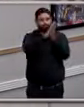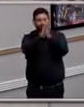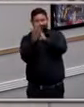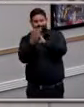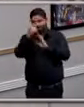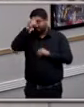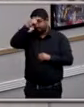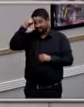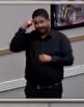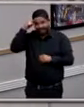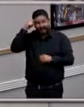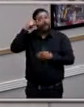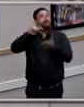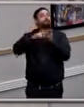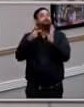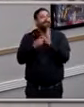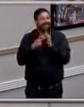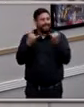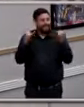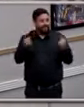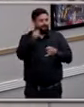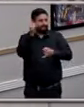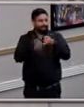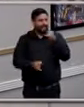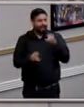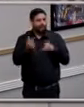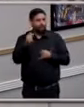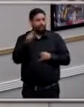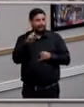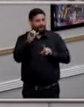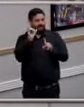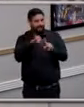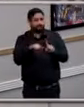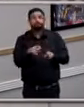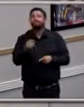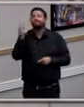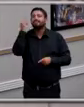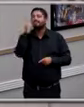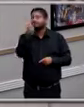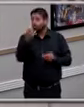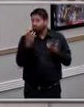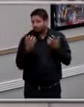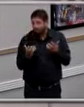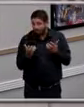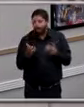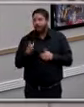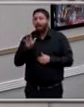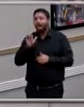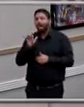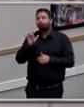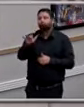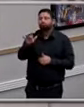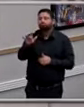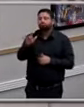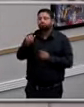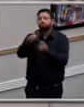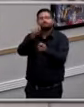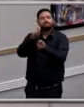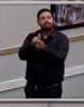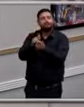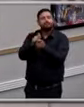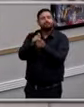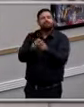the grades are now final. If you'd like, you can click on a specific grade value and it will display